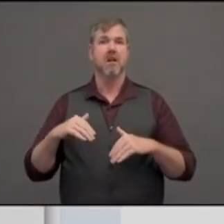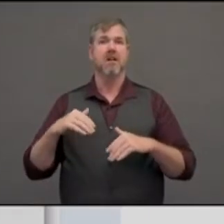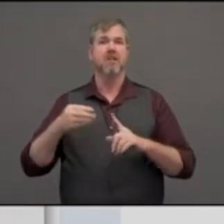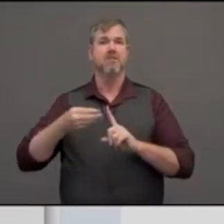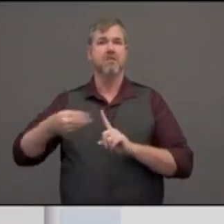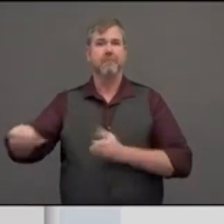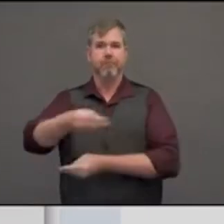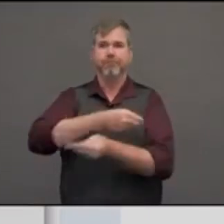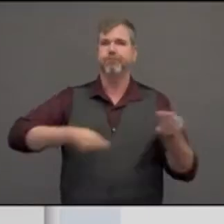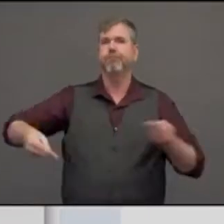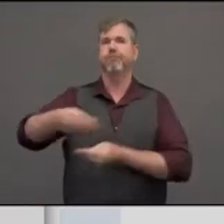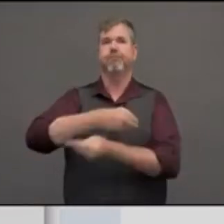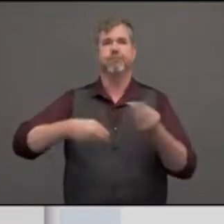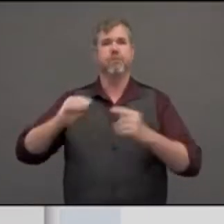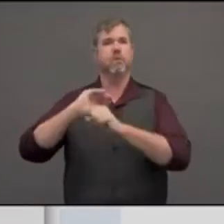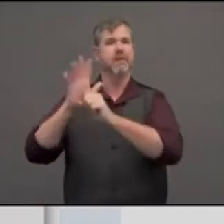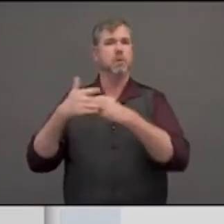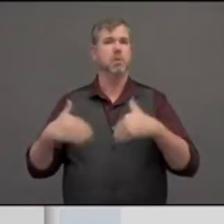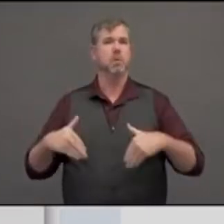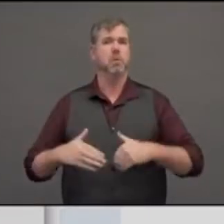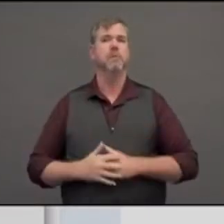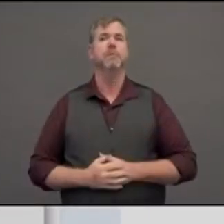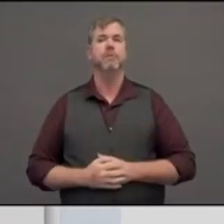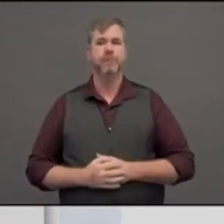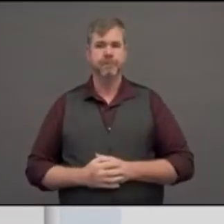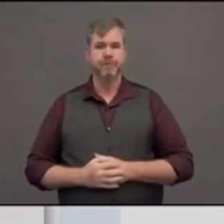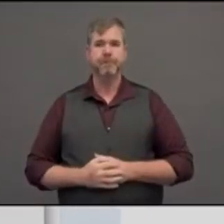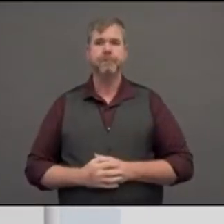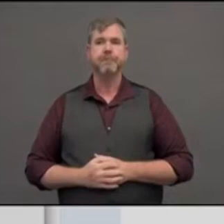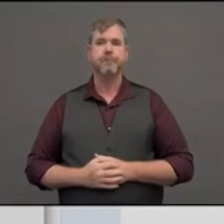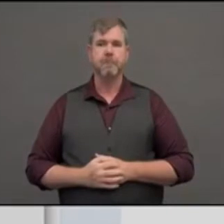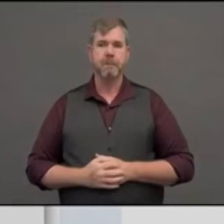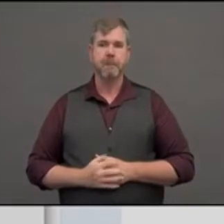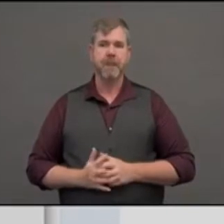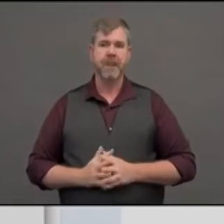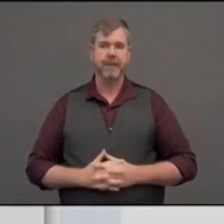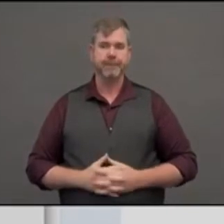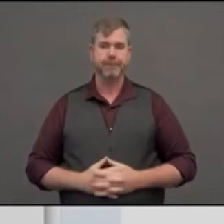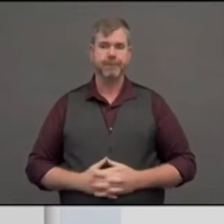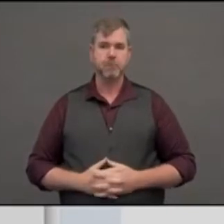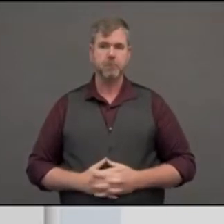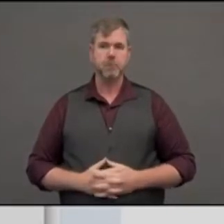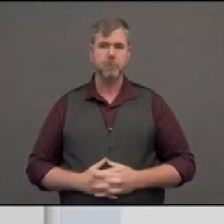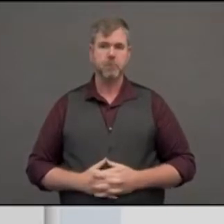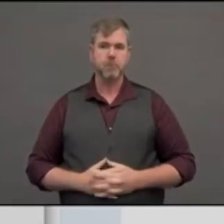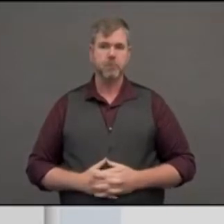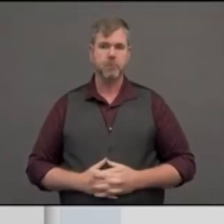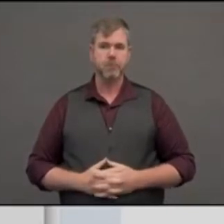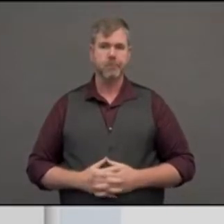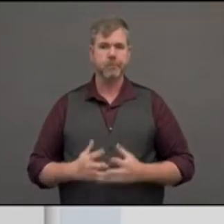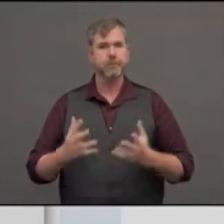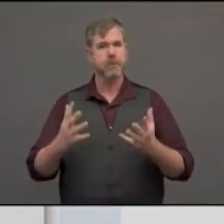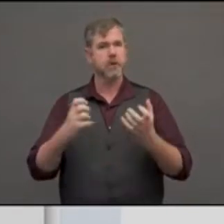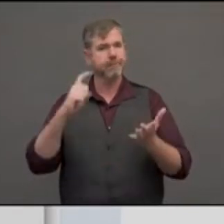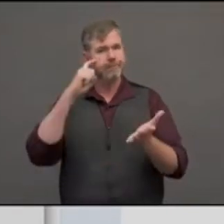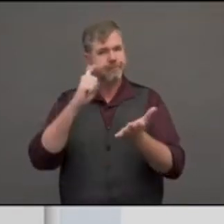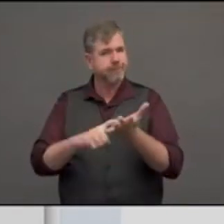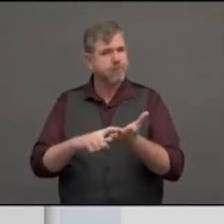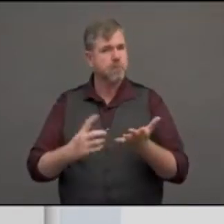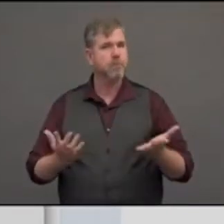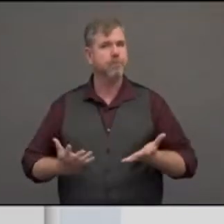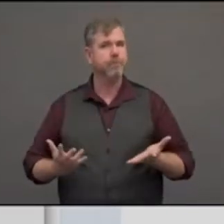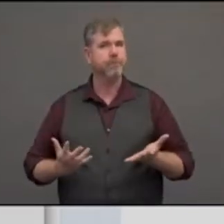community transmissions. We want to note here that the death rate begins at